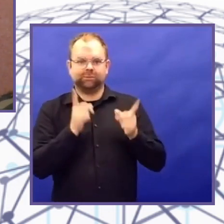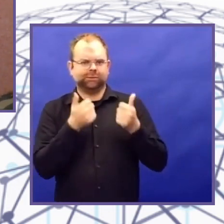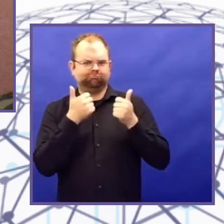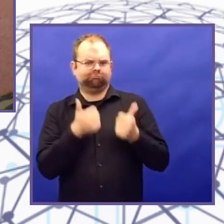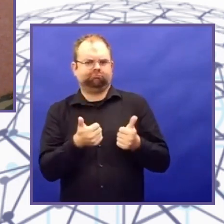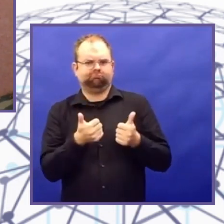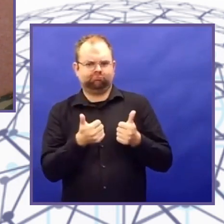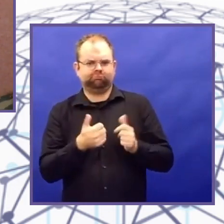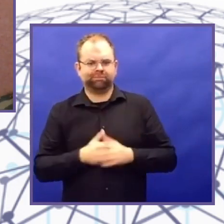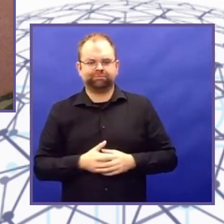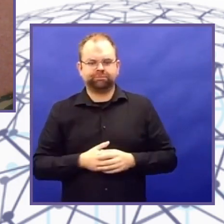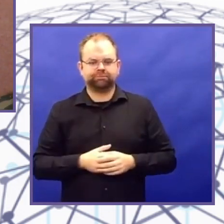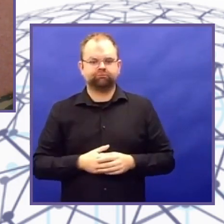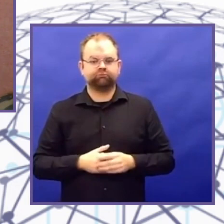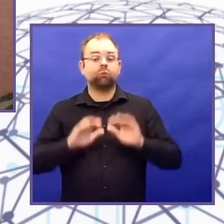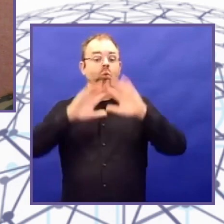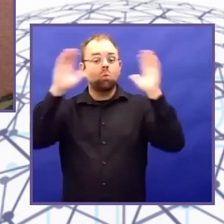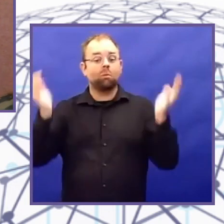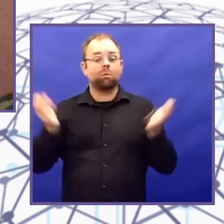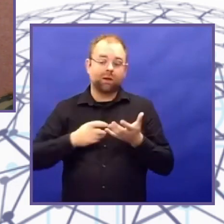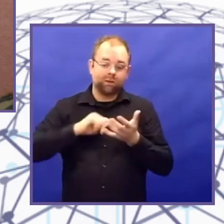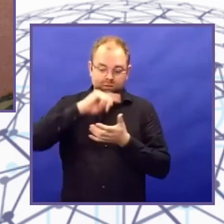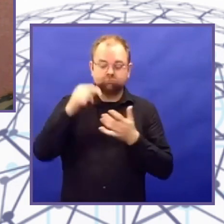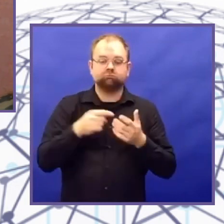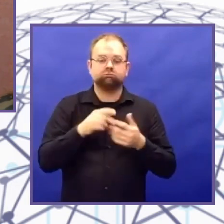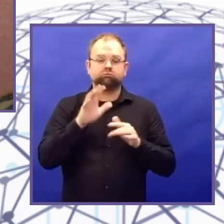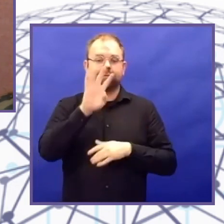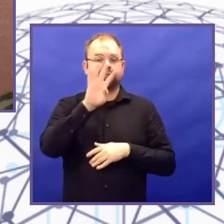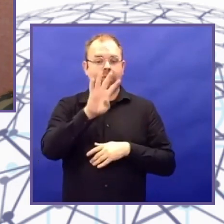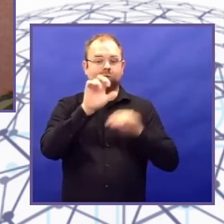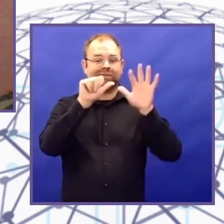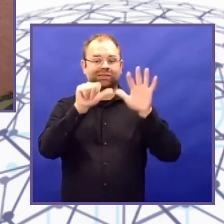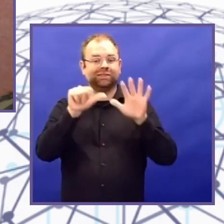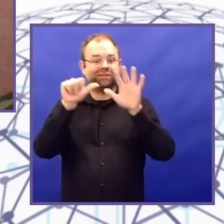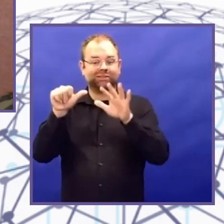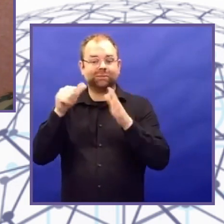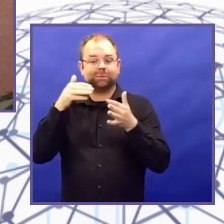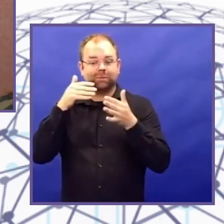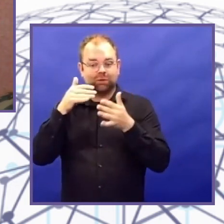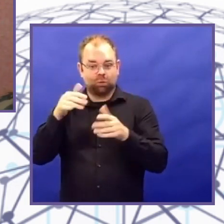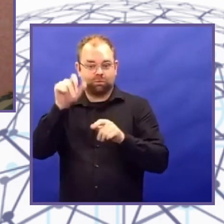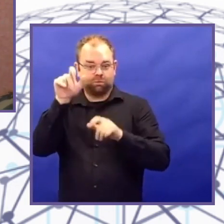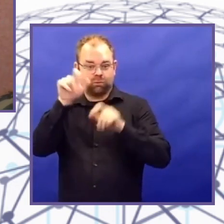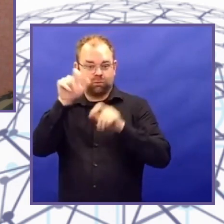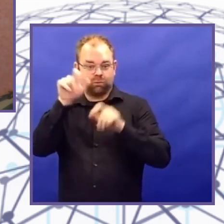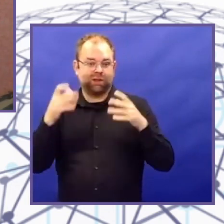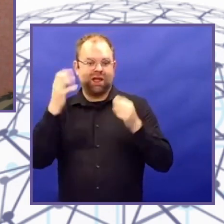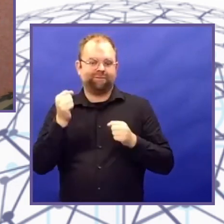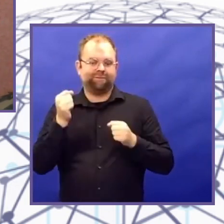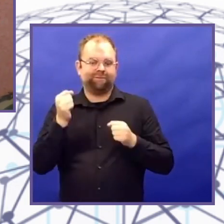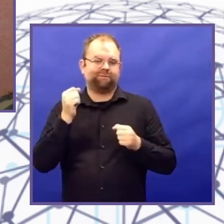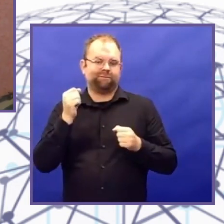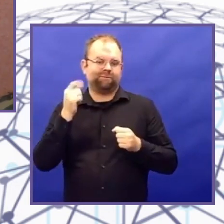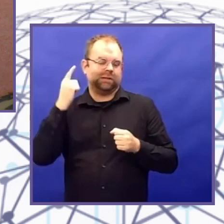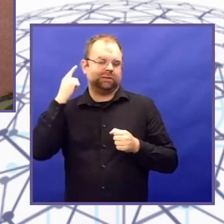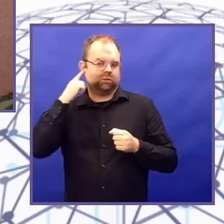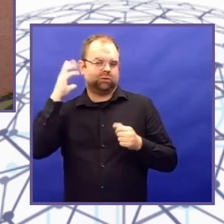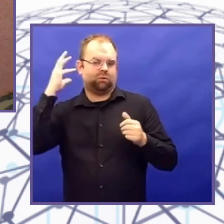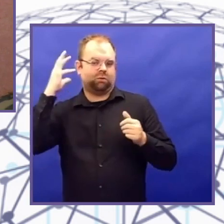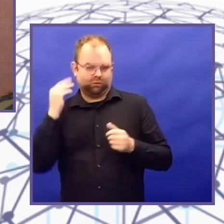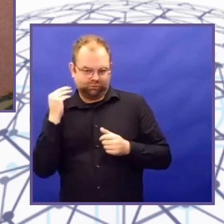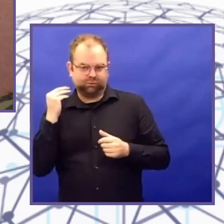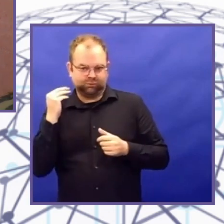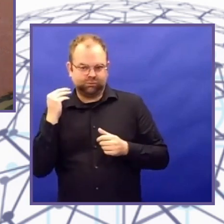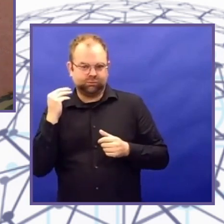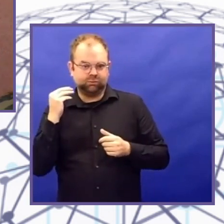double by 2050. So we're in a little bit of trouble around, access to hearing aids. If I just look at